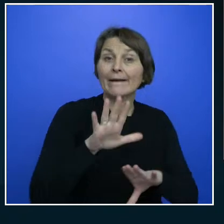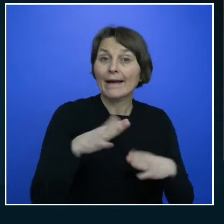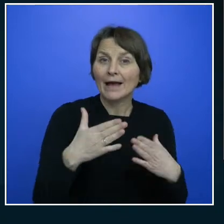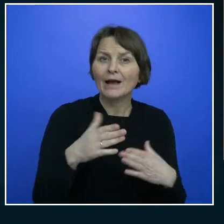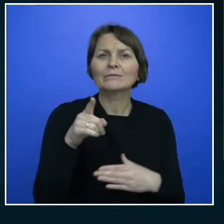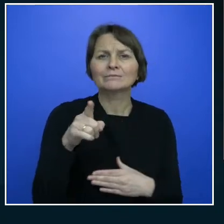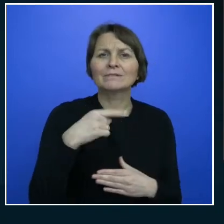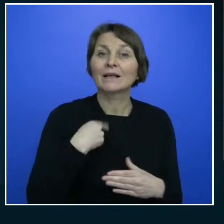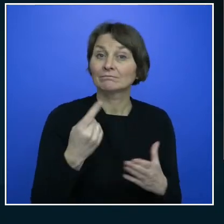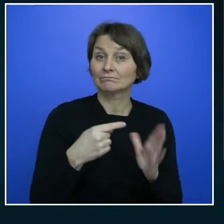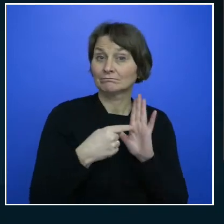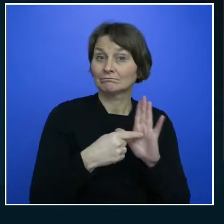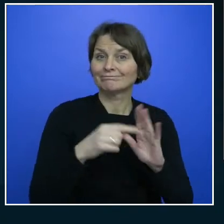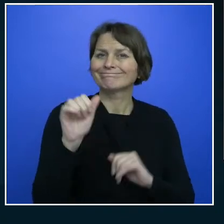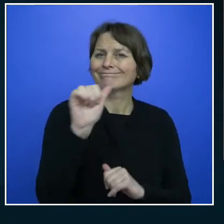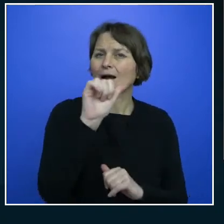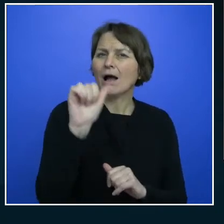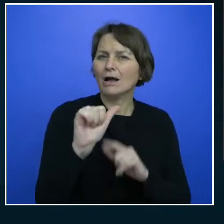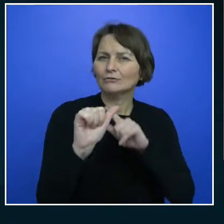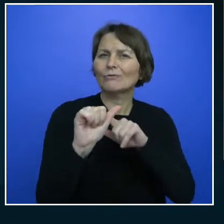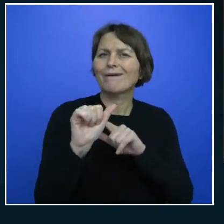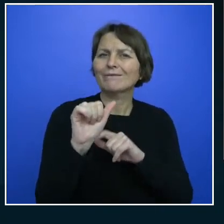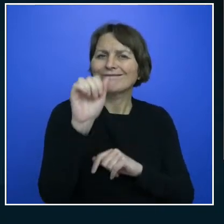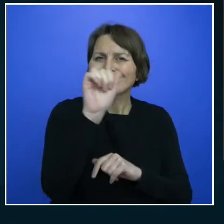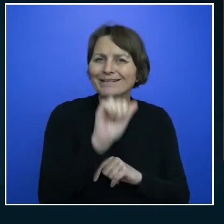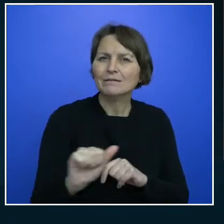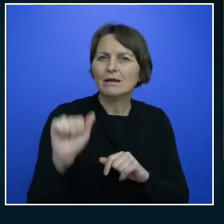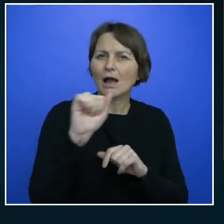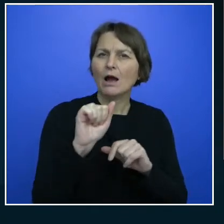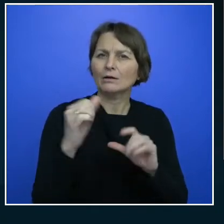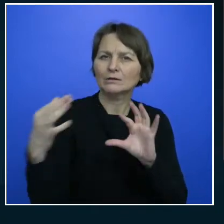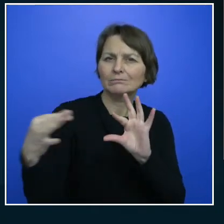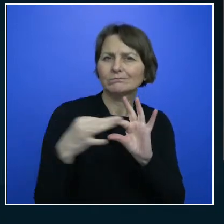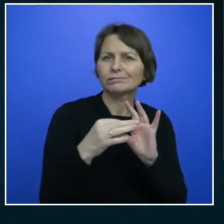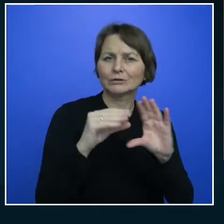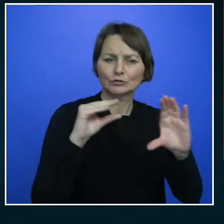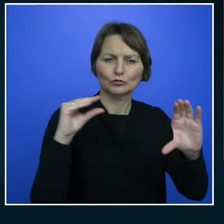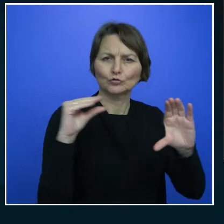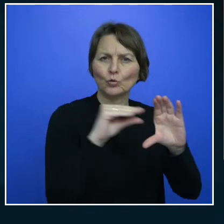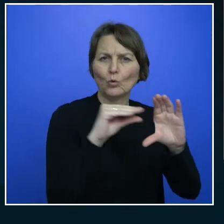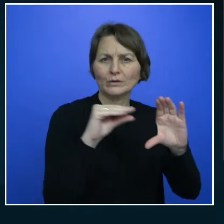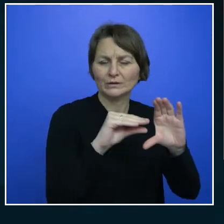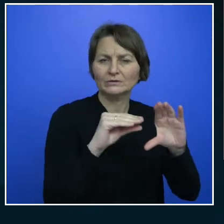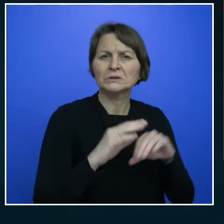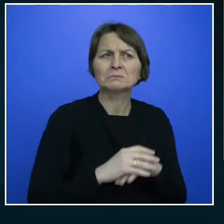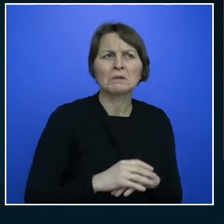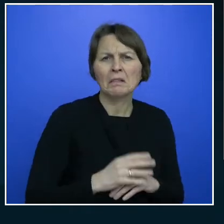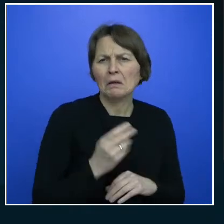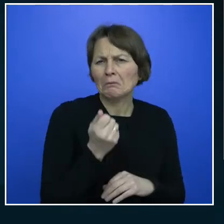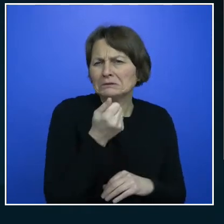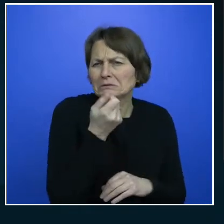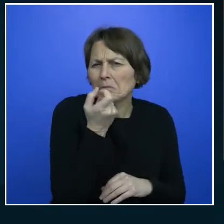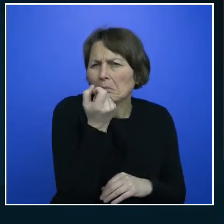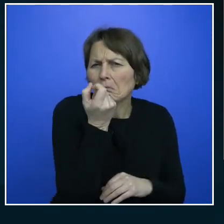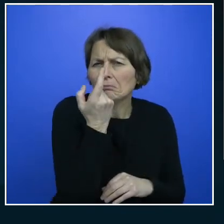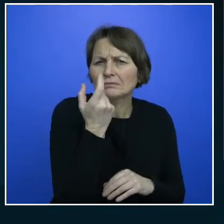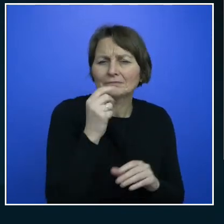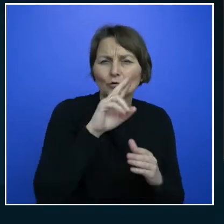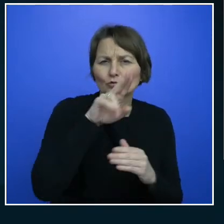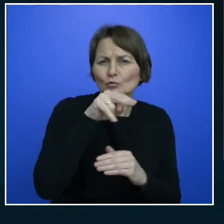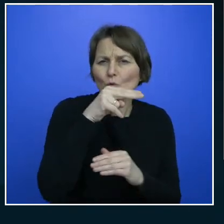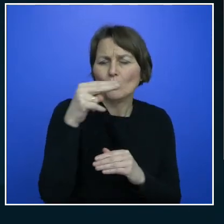storage account, then it's in some euros a month. But then you have